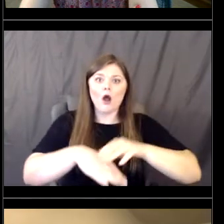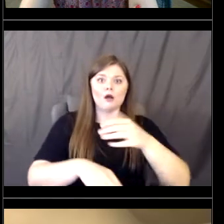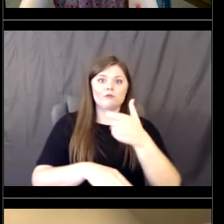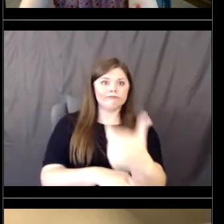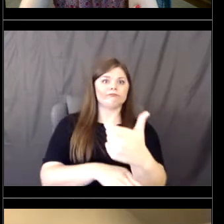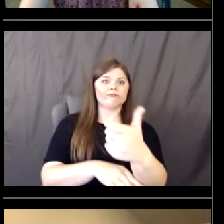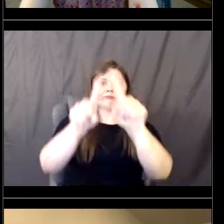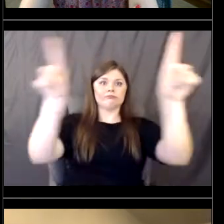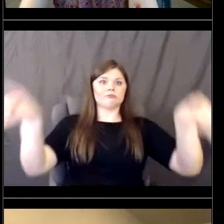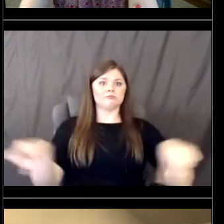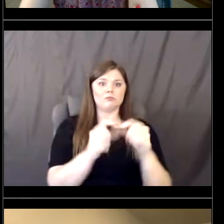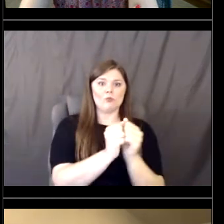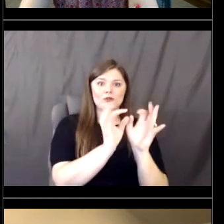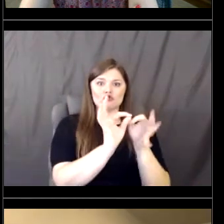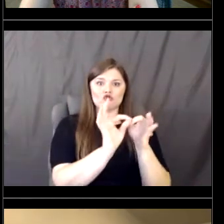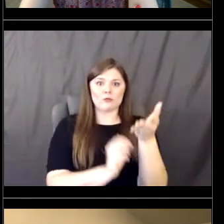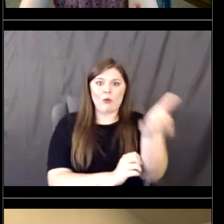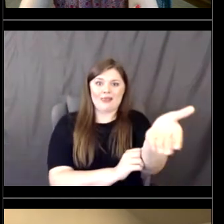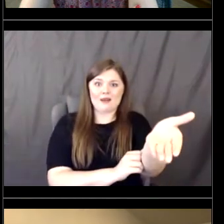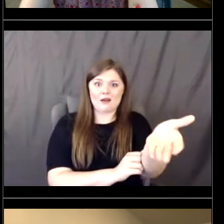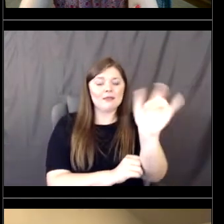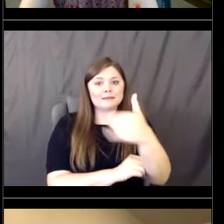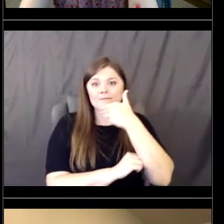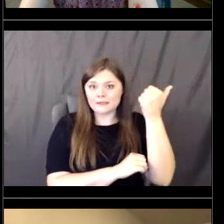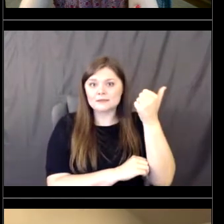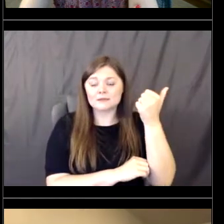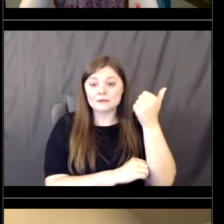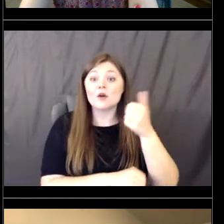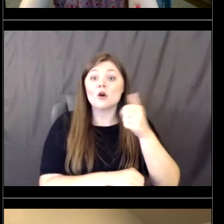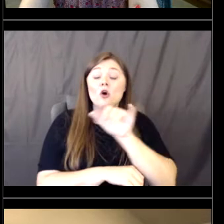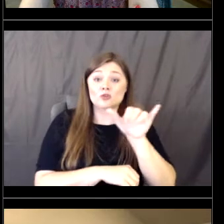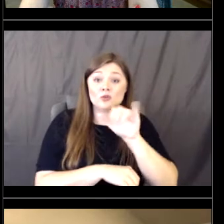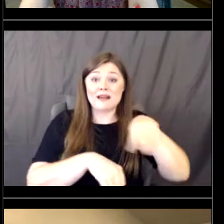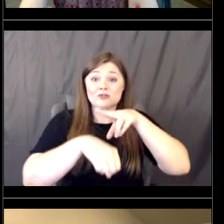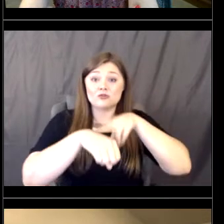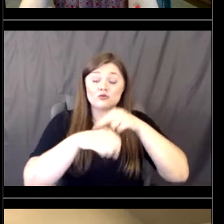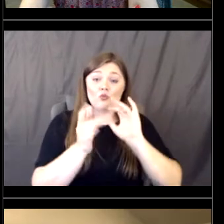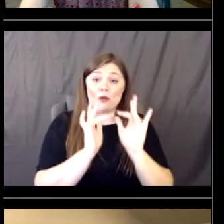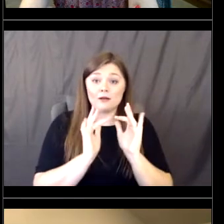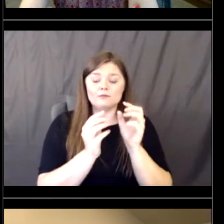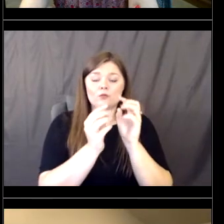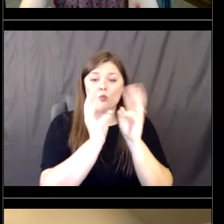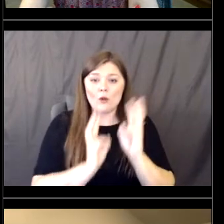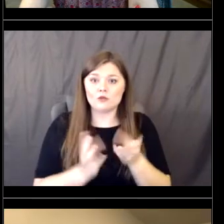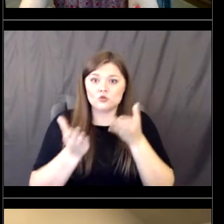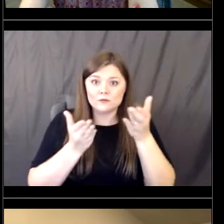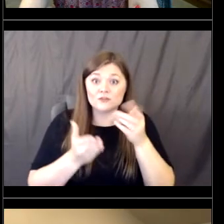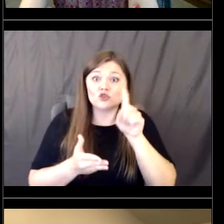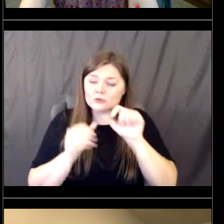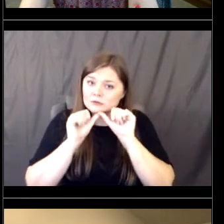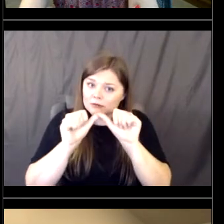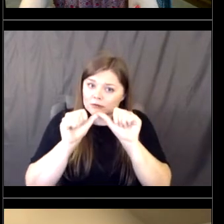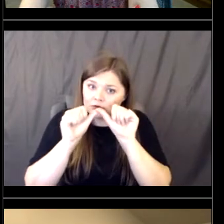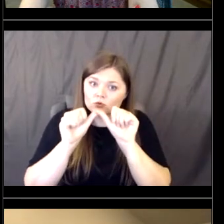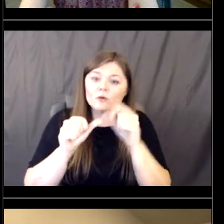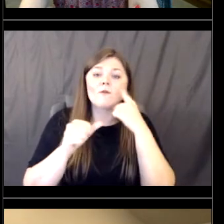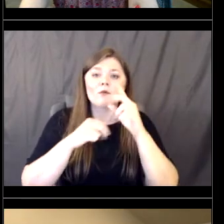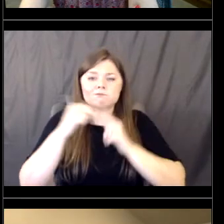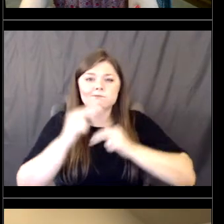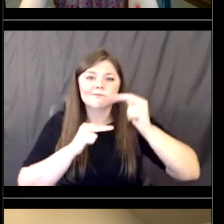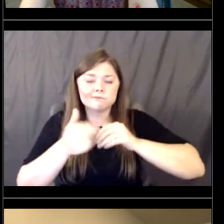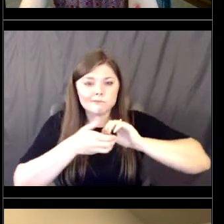local TV weather. The National Weather Service should also continue to do what they're doing and build their